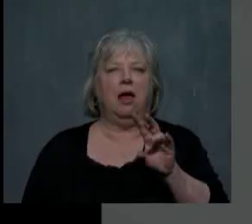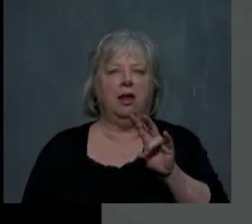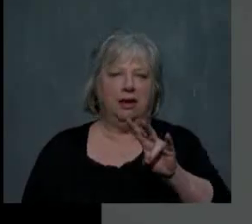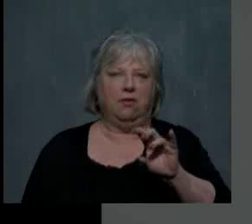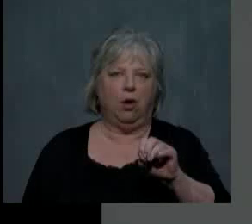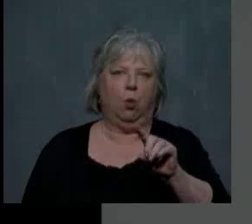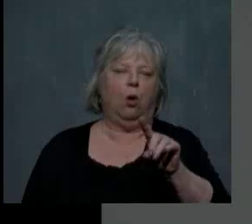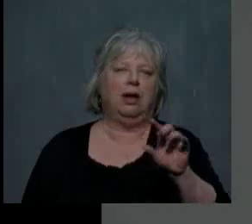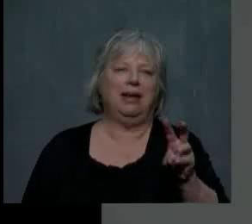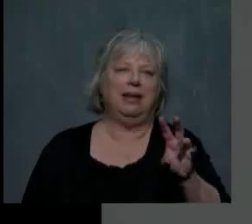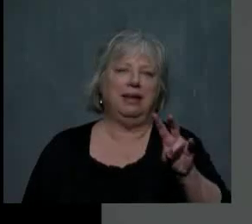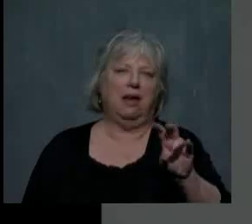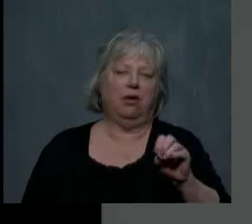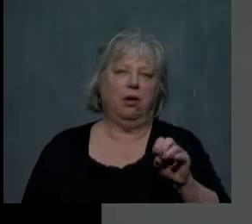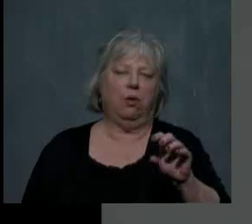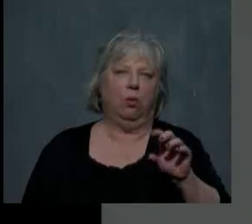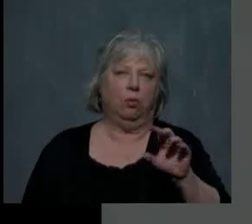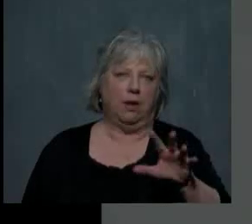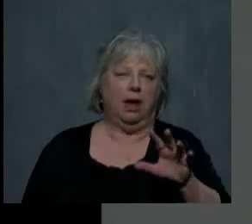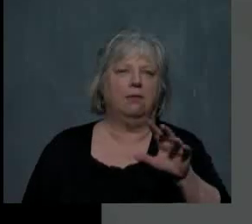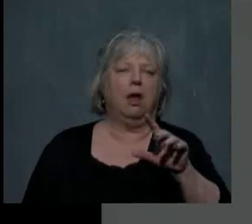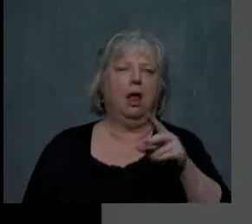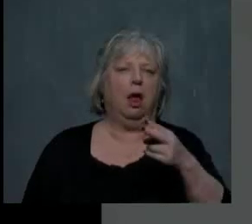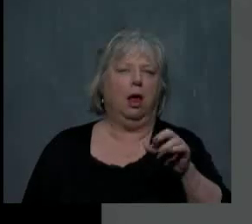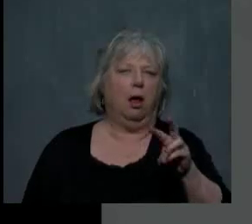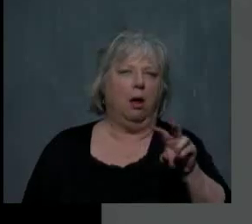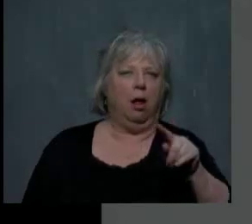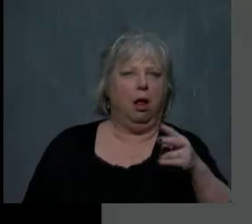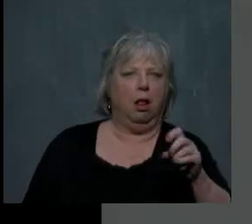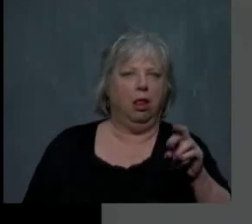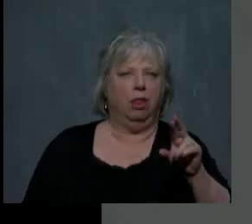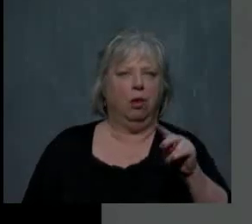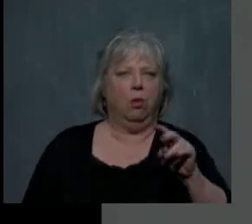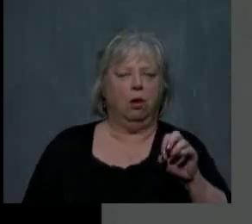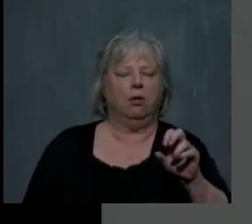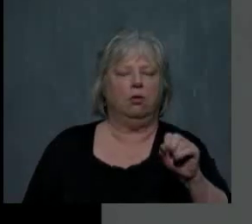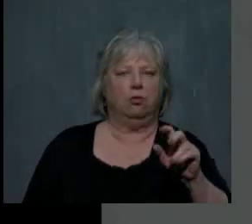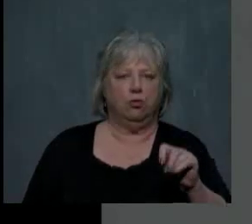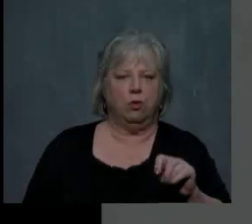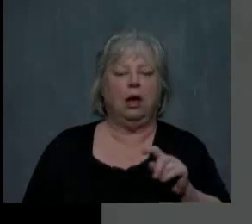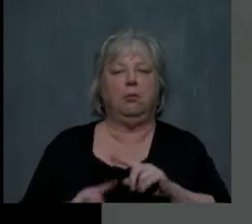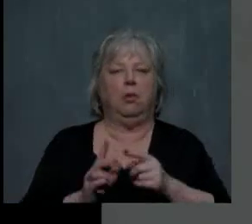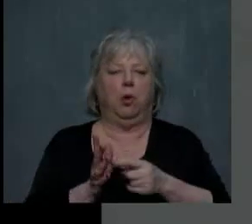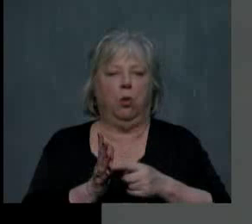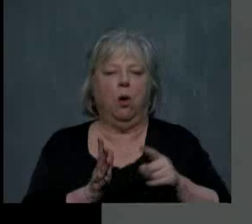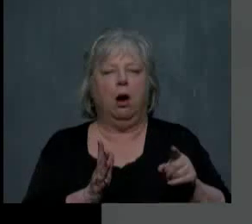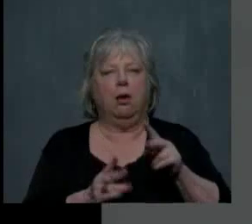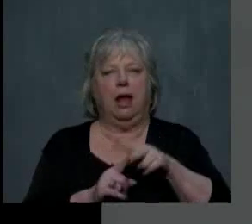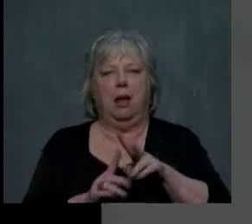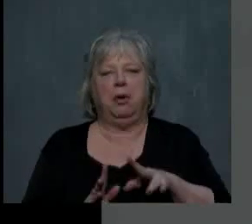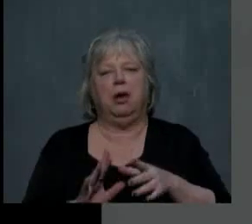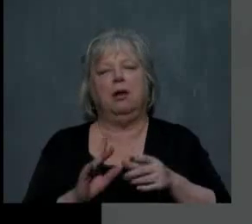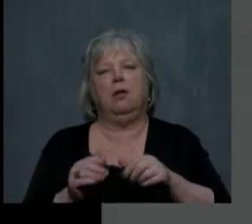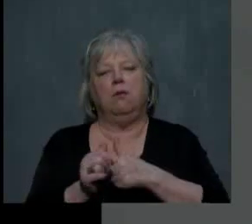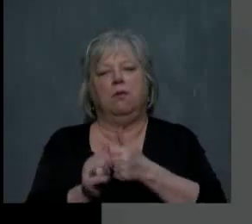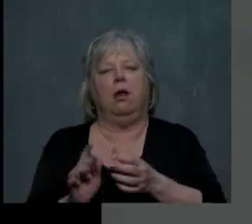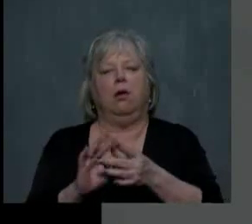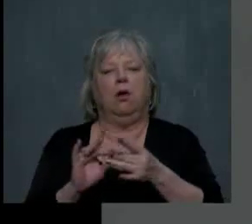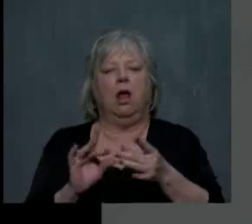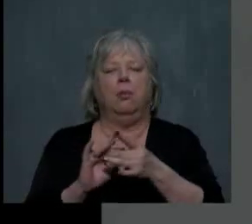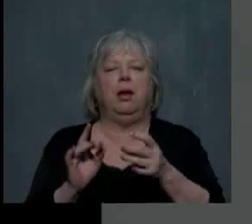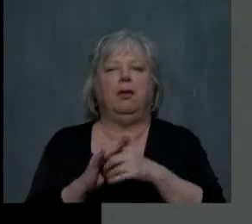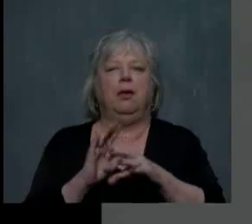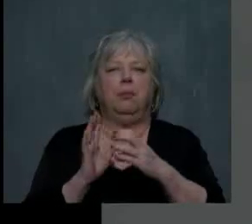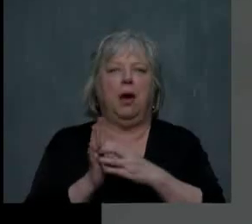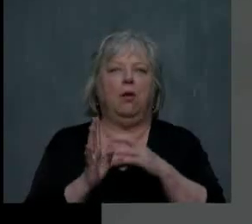6705 Hawthorne Streets. Staff recommends approval of the request, subject to compliance with the comments and conditions as outlined in paragraphs D,